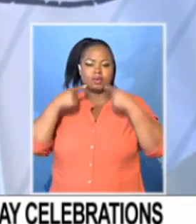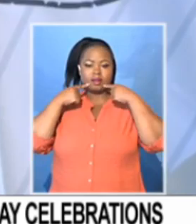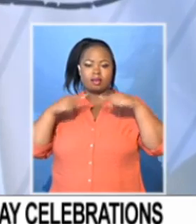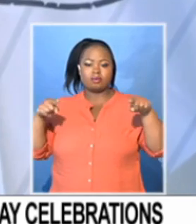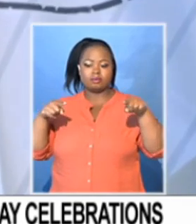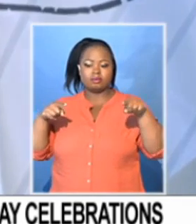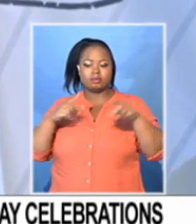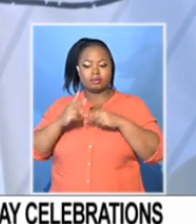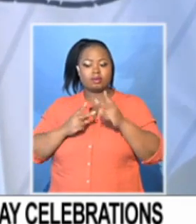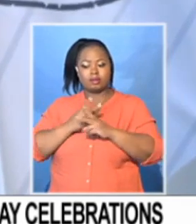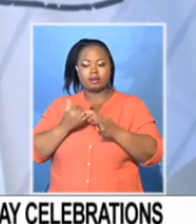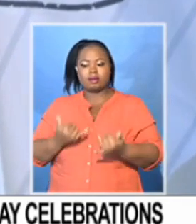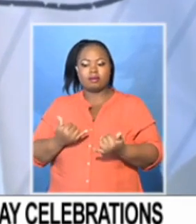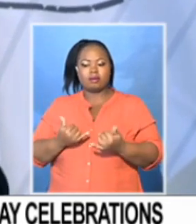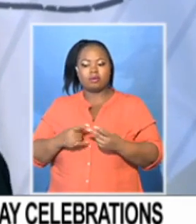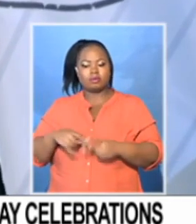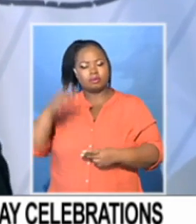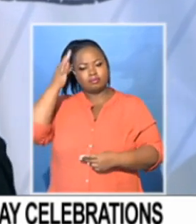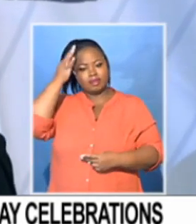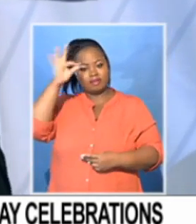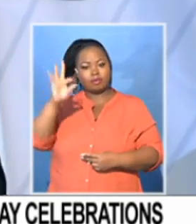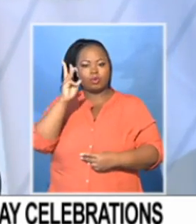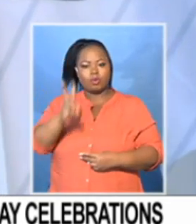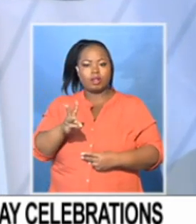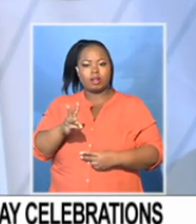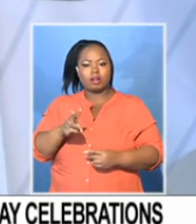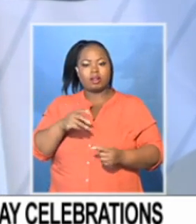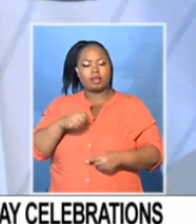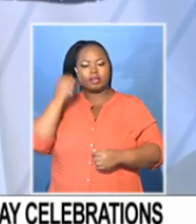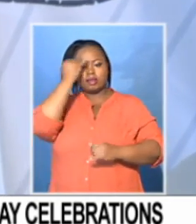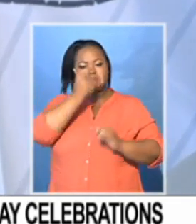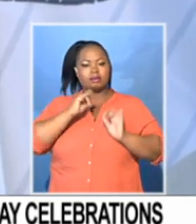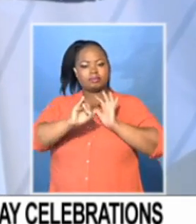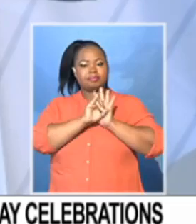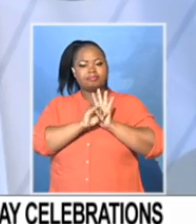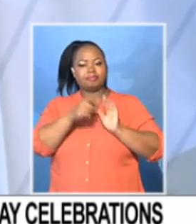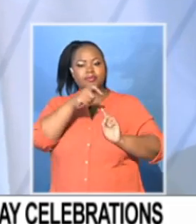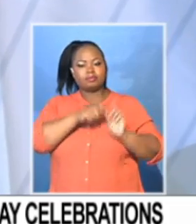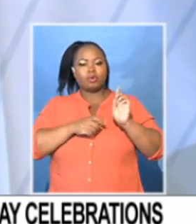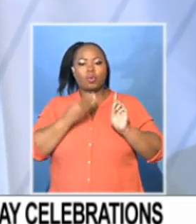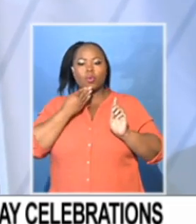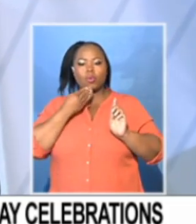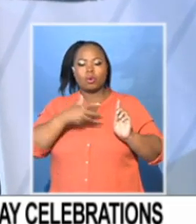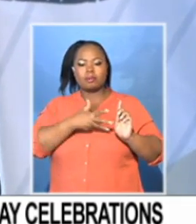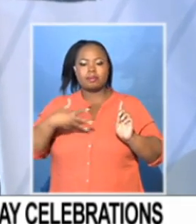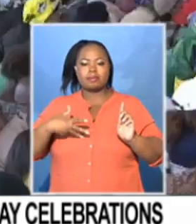statue honoring Mama Lillian Diedrichs,